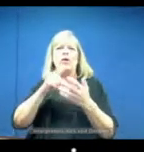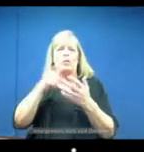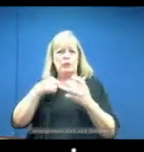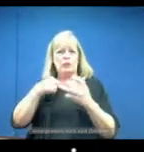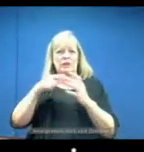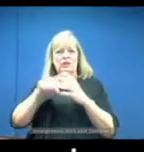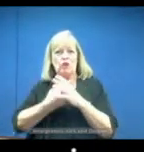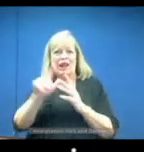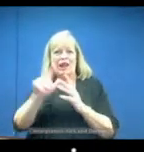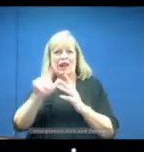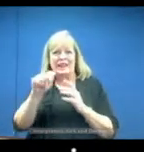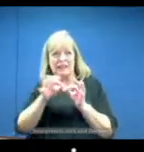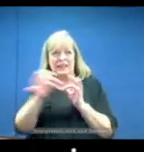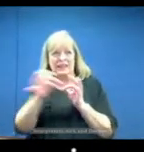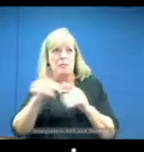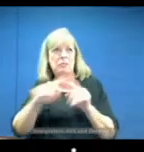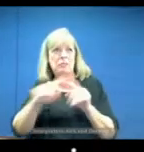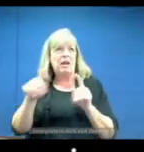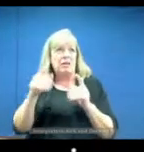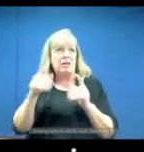know it wasn't at 6.